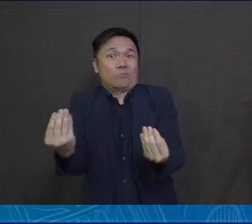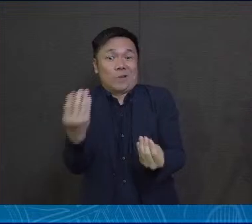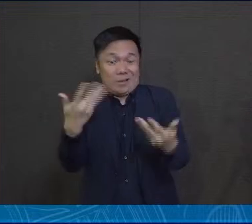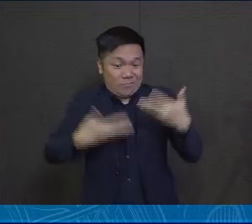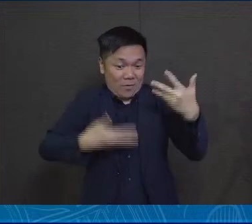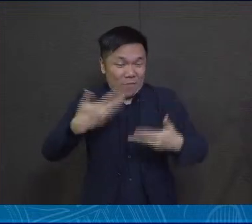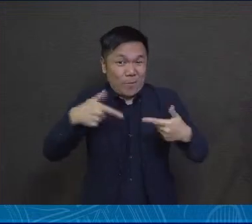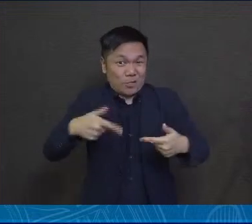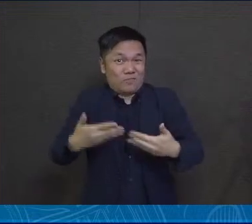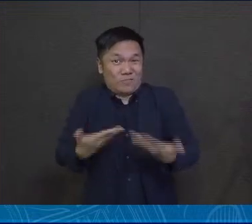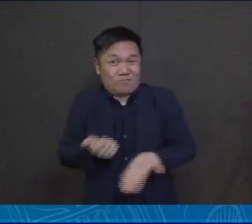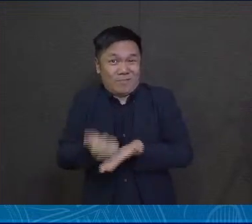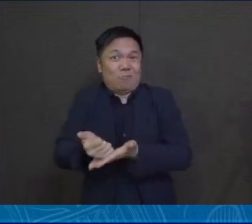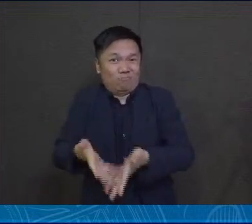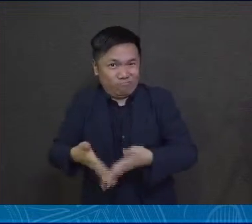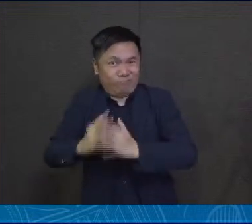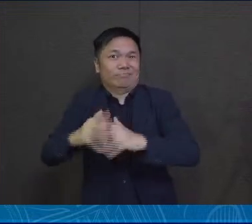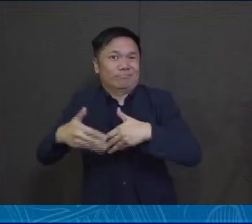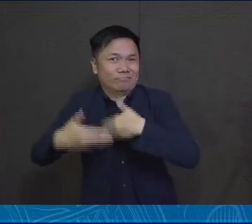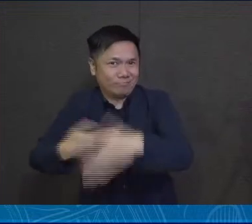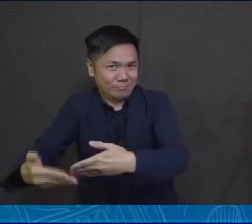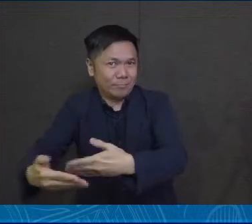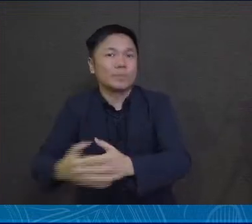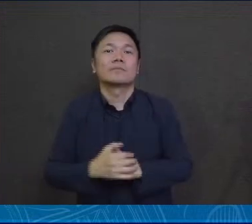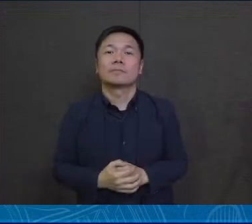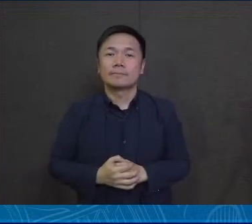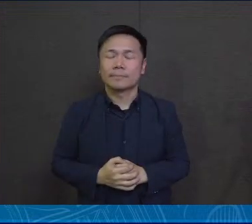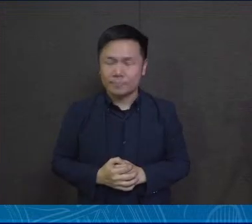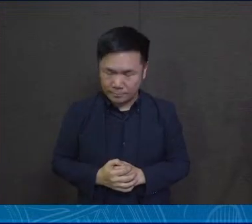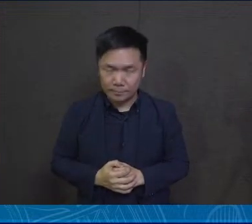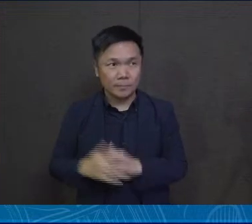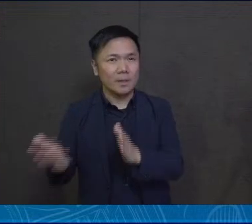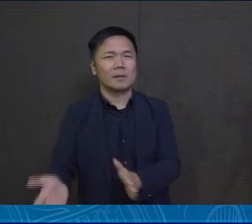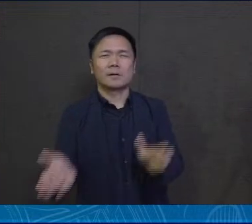Thank you very much, Daniel. I will now